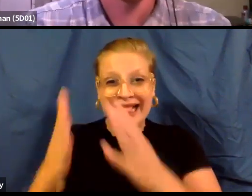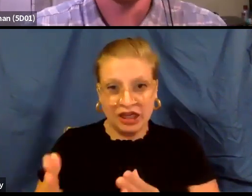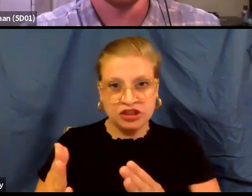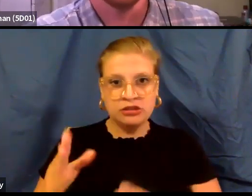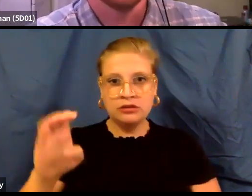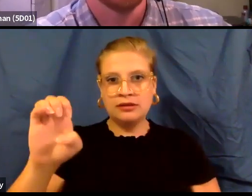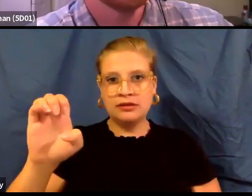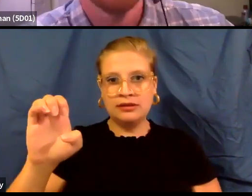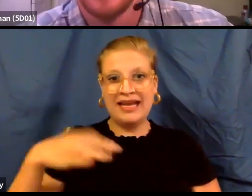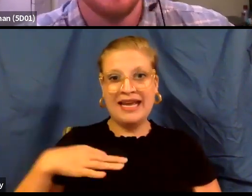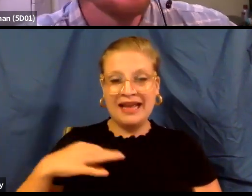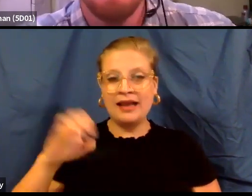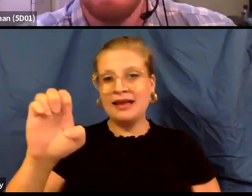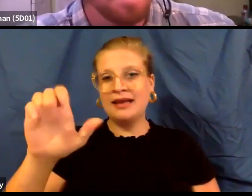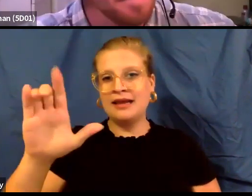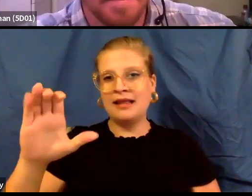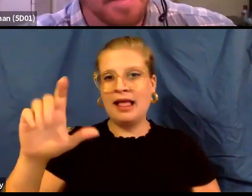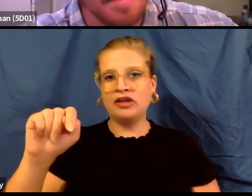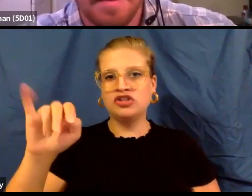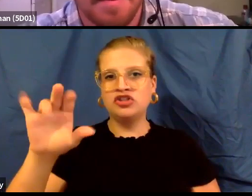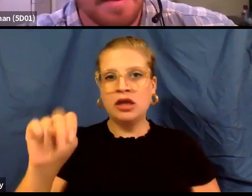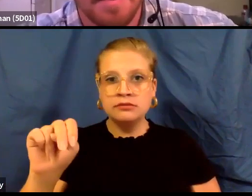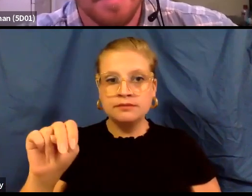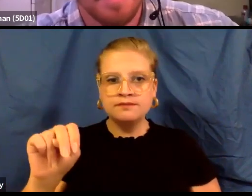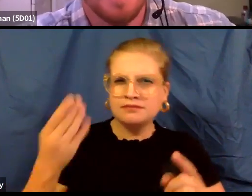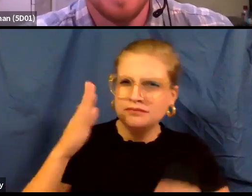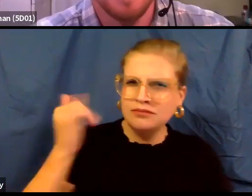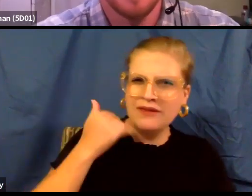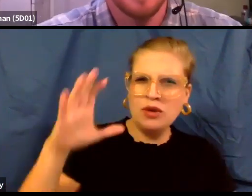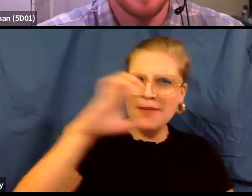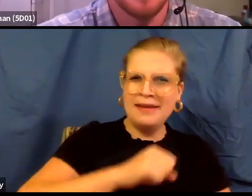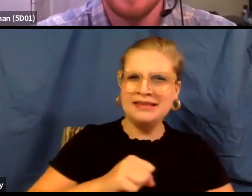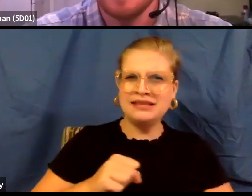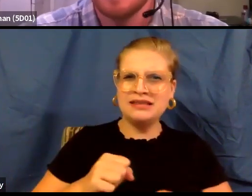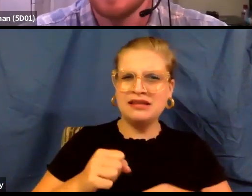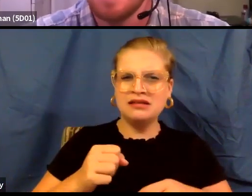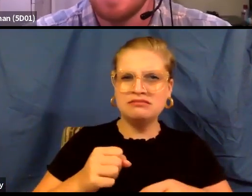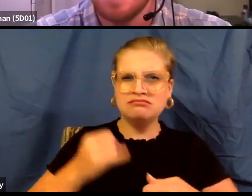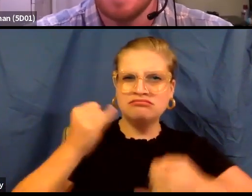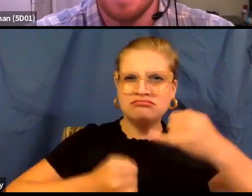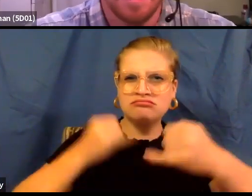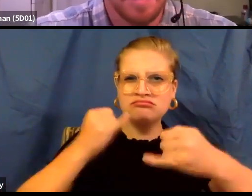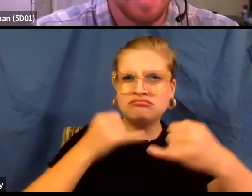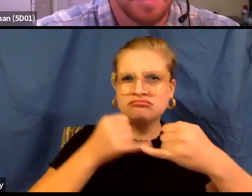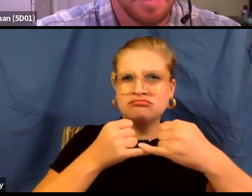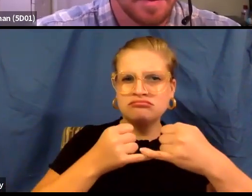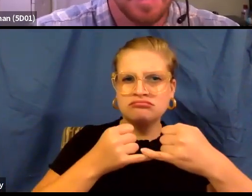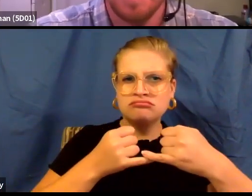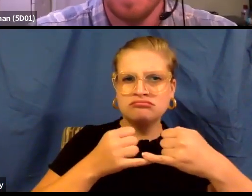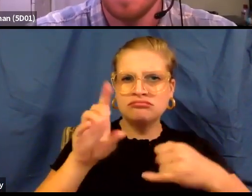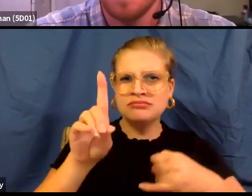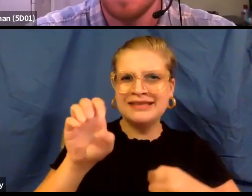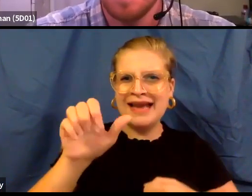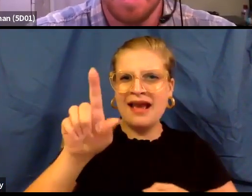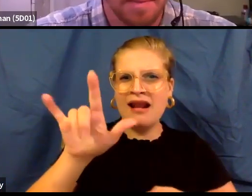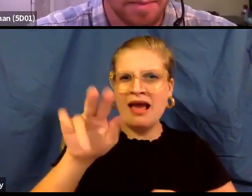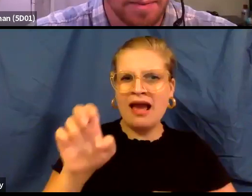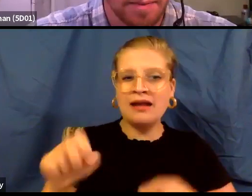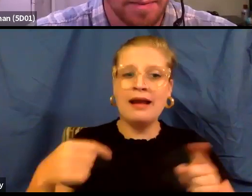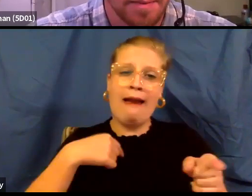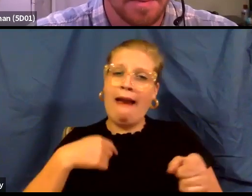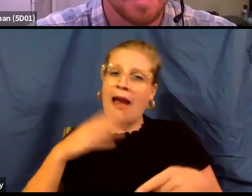deadline for the nominating period. We have not. 6. But reason why I'm saying I will not be